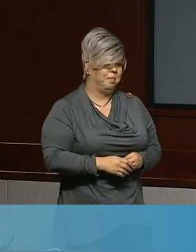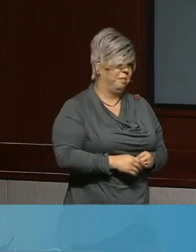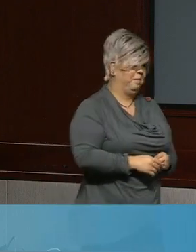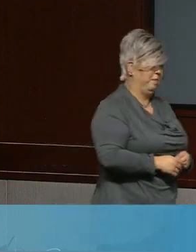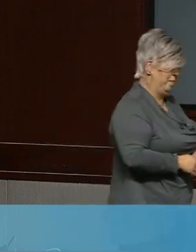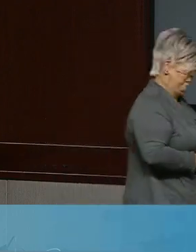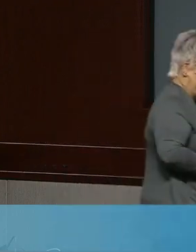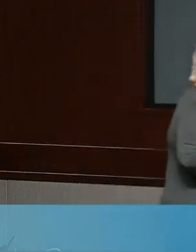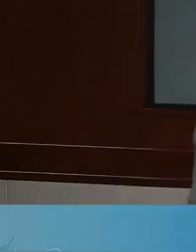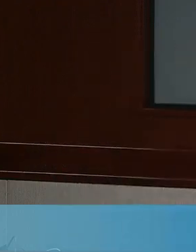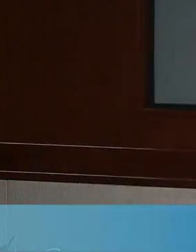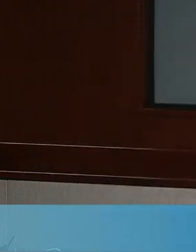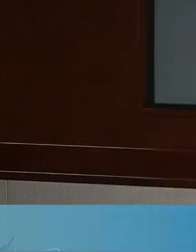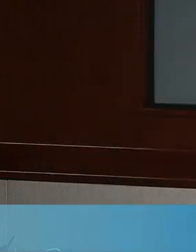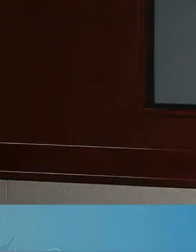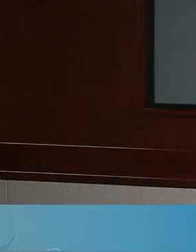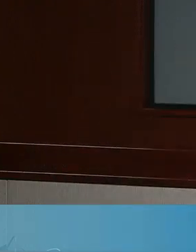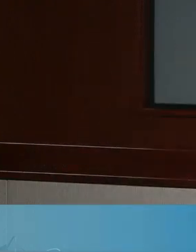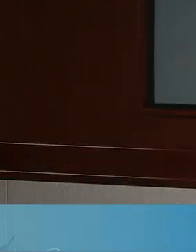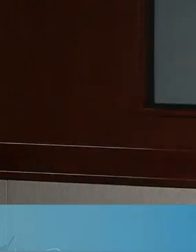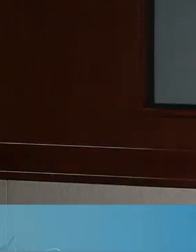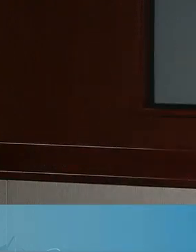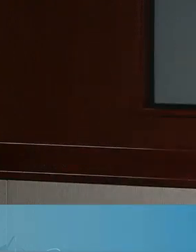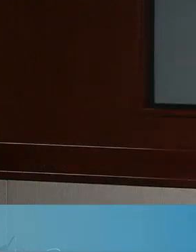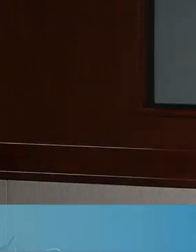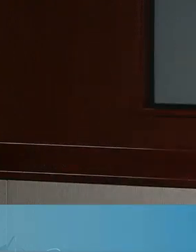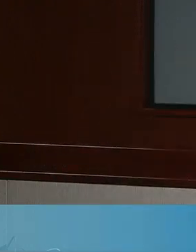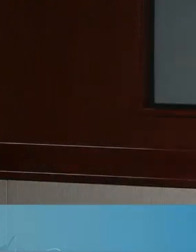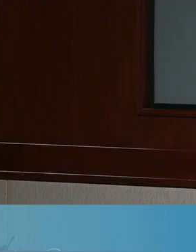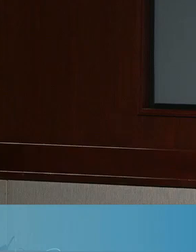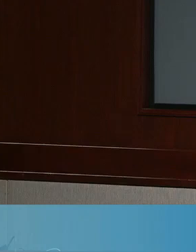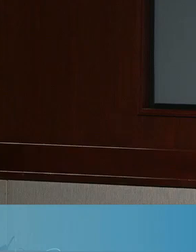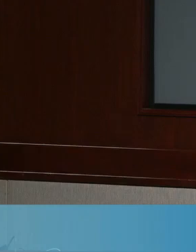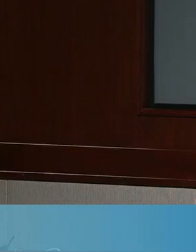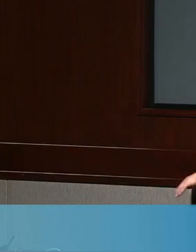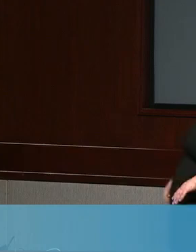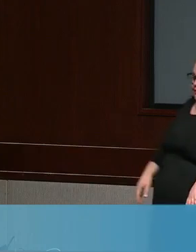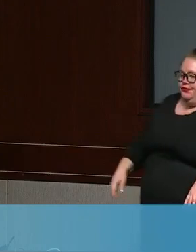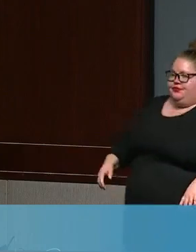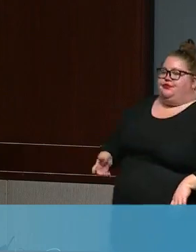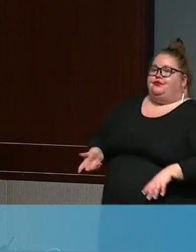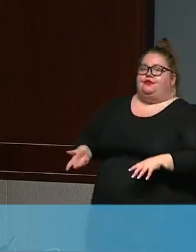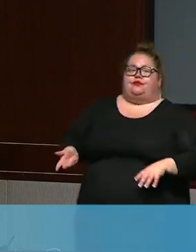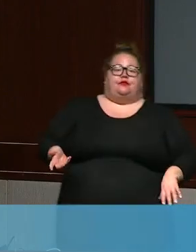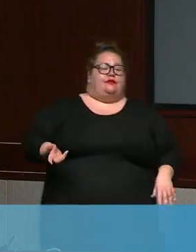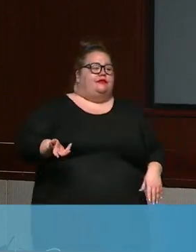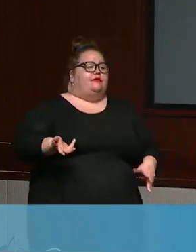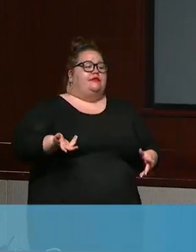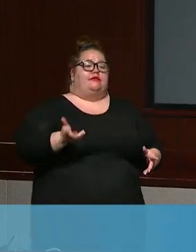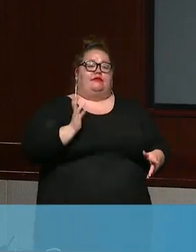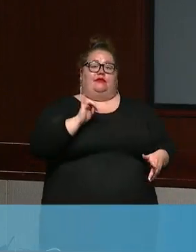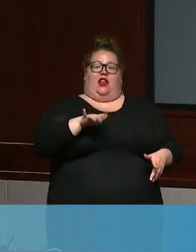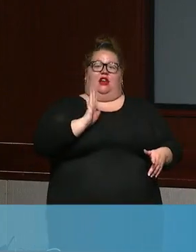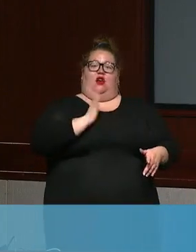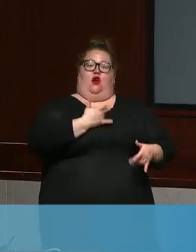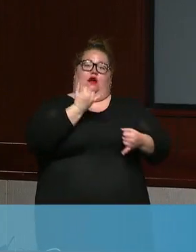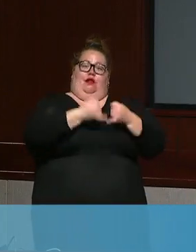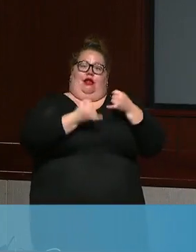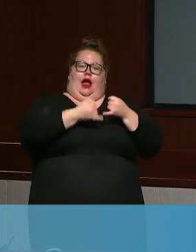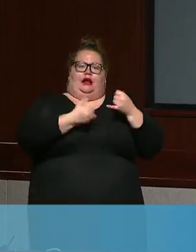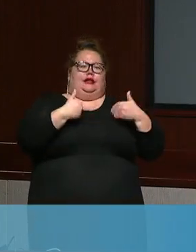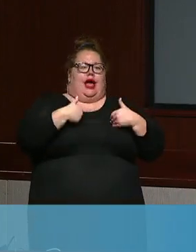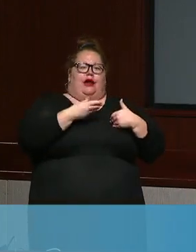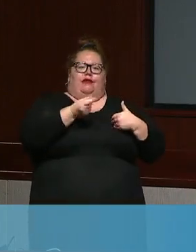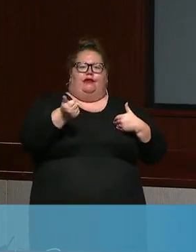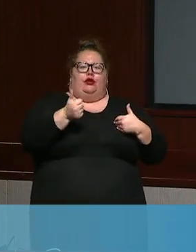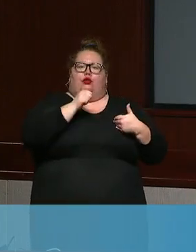Thank you. Thanks, Ryan. Okay, that was our last outlet. We had quite a few who did not come off mute when we called them, so I'm going